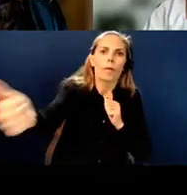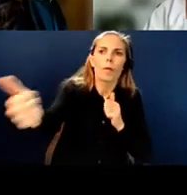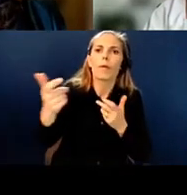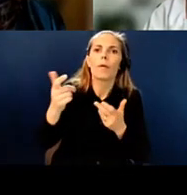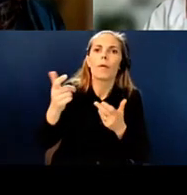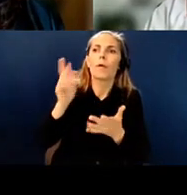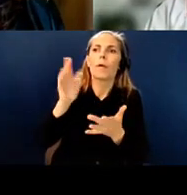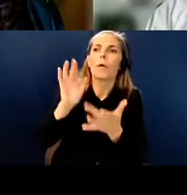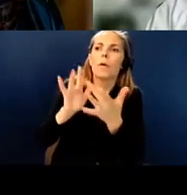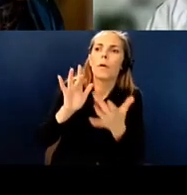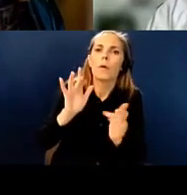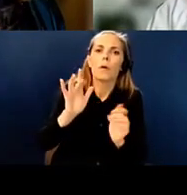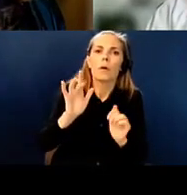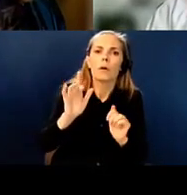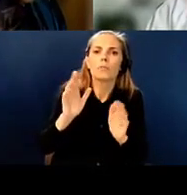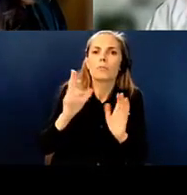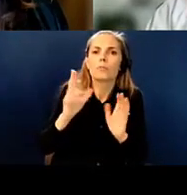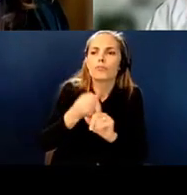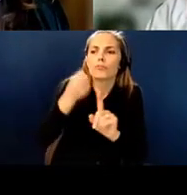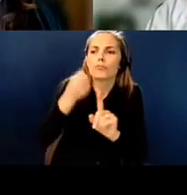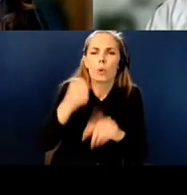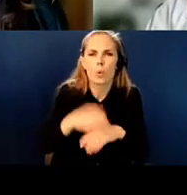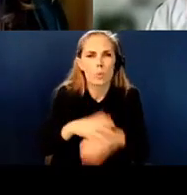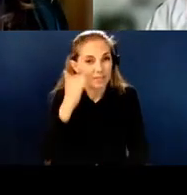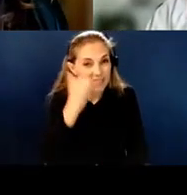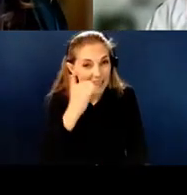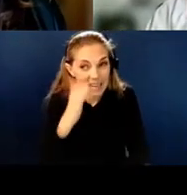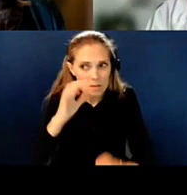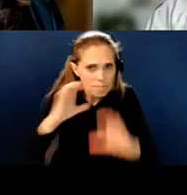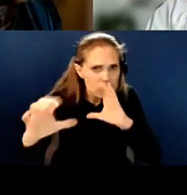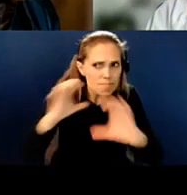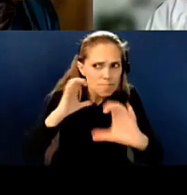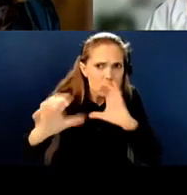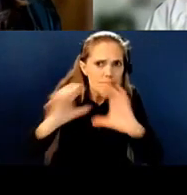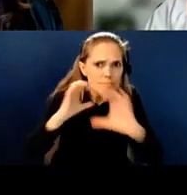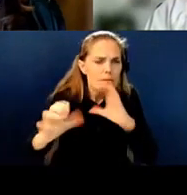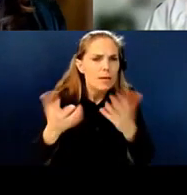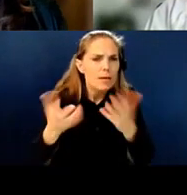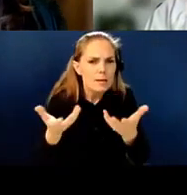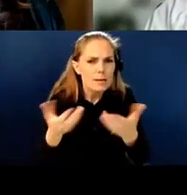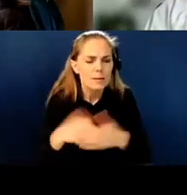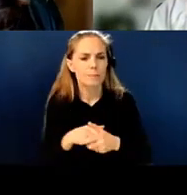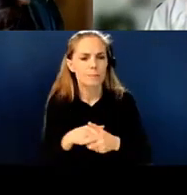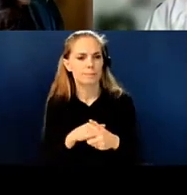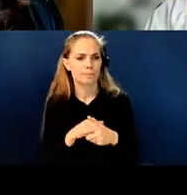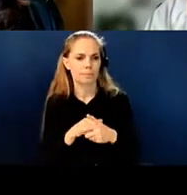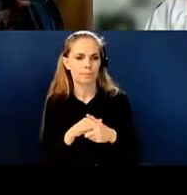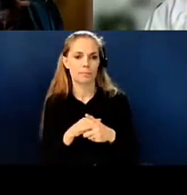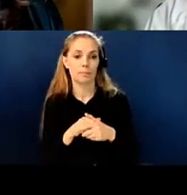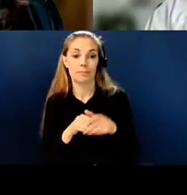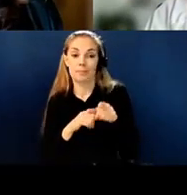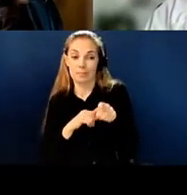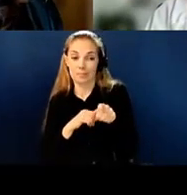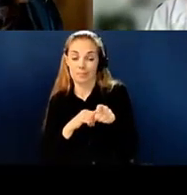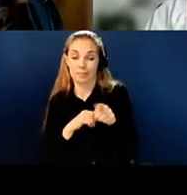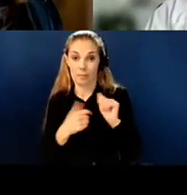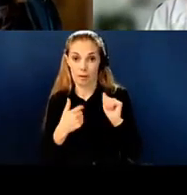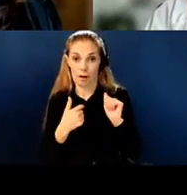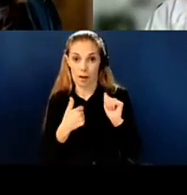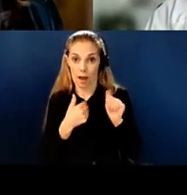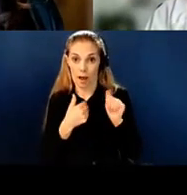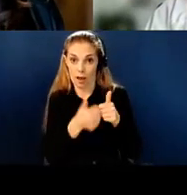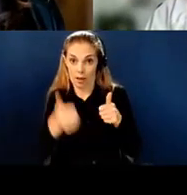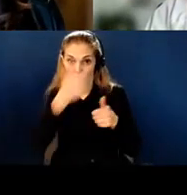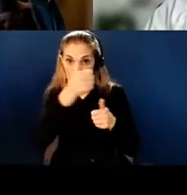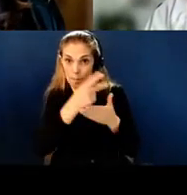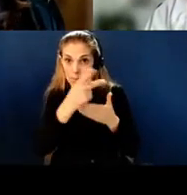Next slide. I asked my program manager if instructors could get cell phones because it was too much trouble to change the settings on